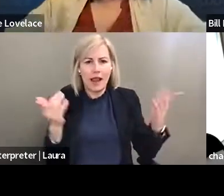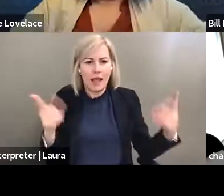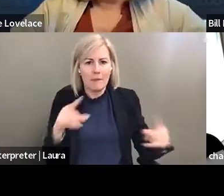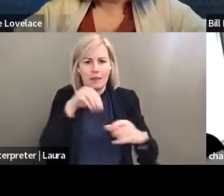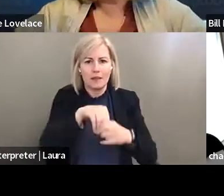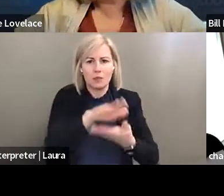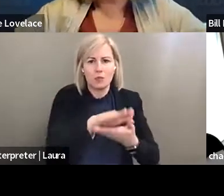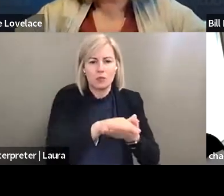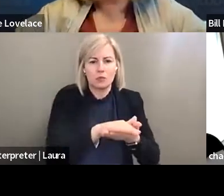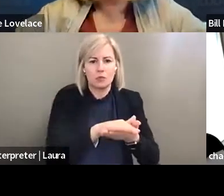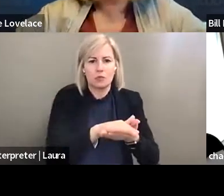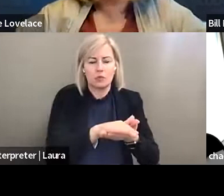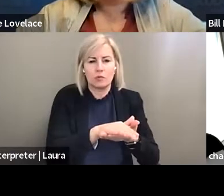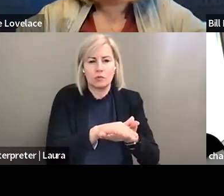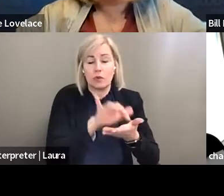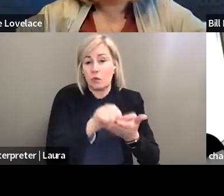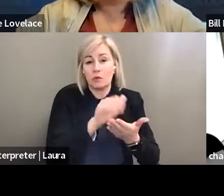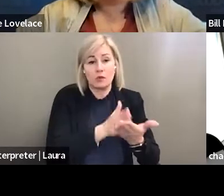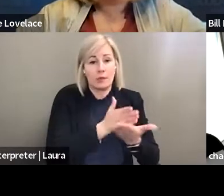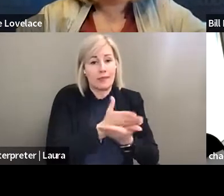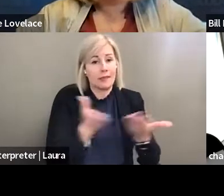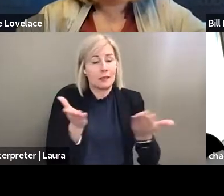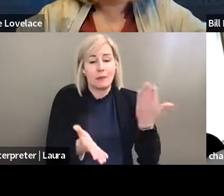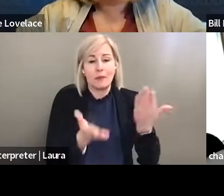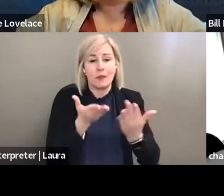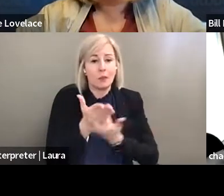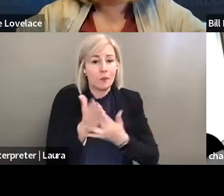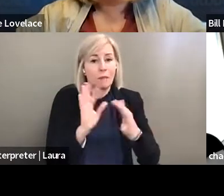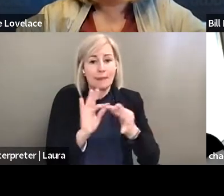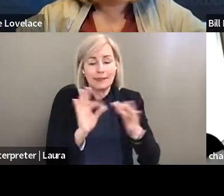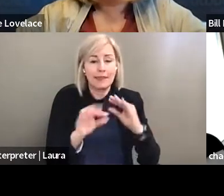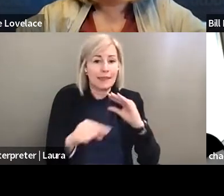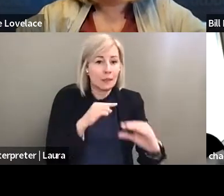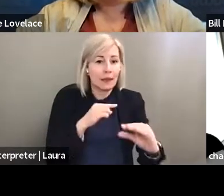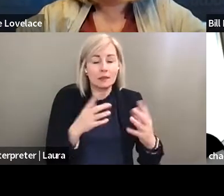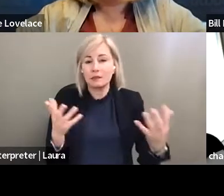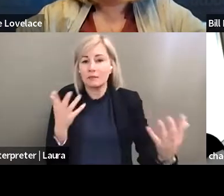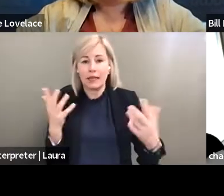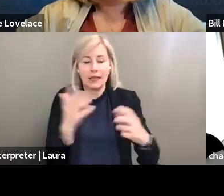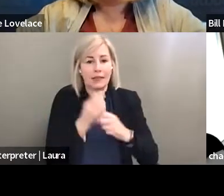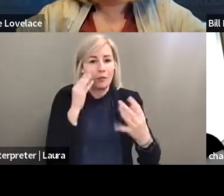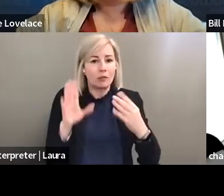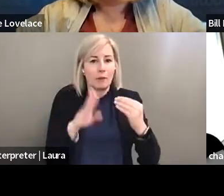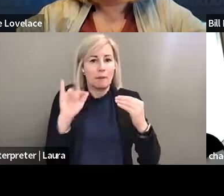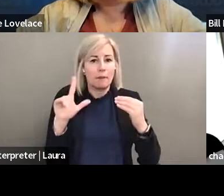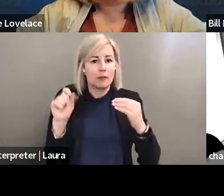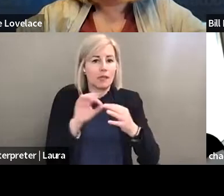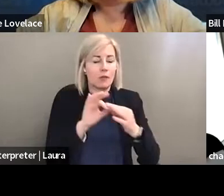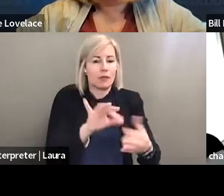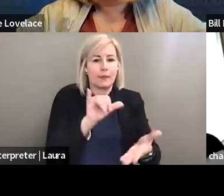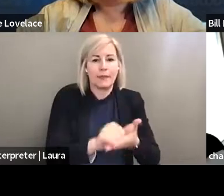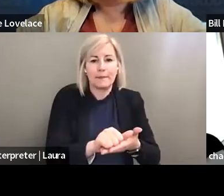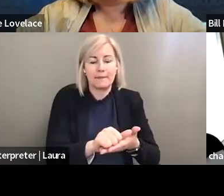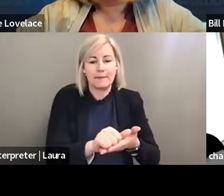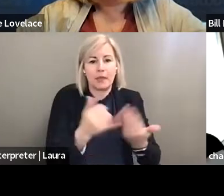know, those are just some of the things, and maybe through messages or emails, I can get information on bills or something that have to do with that.